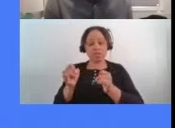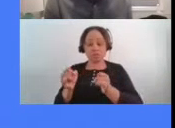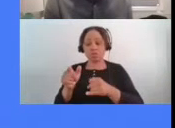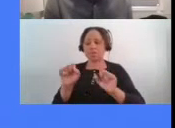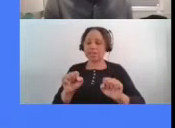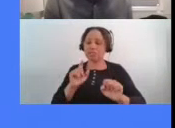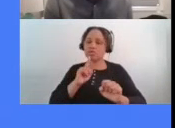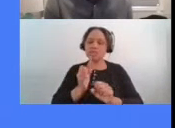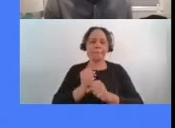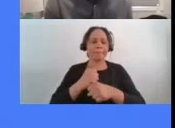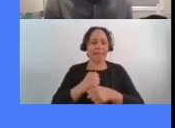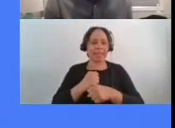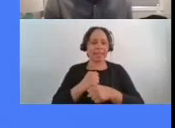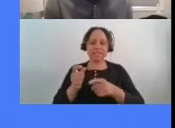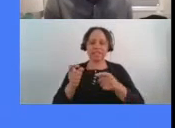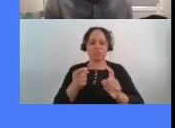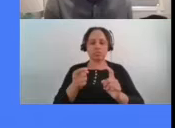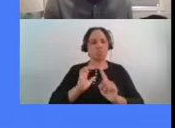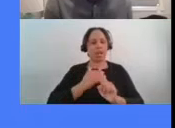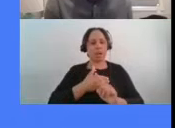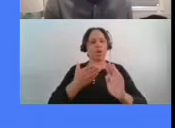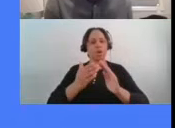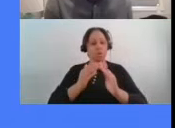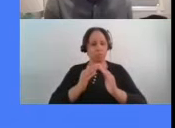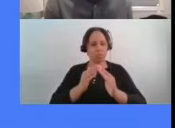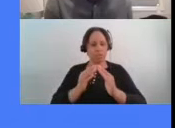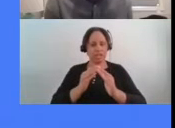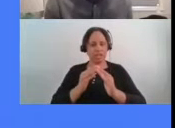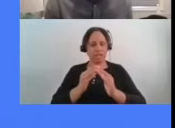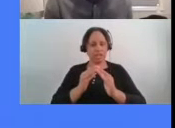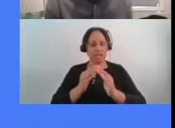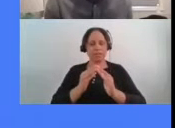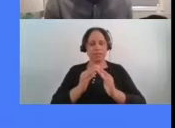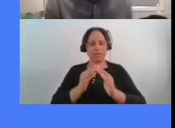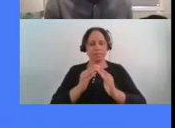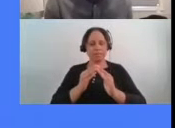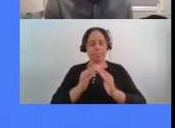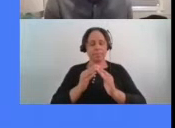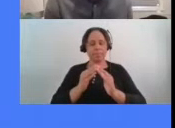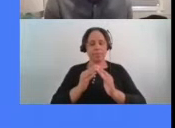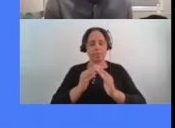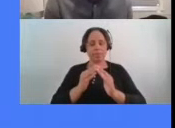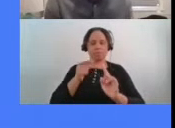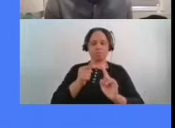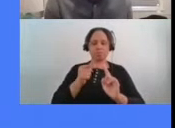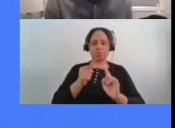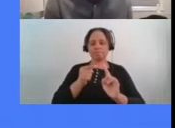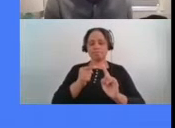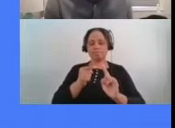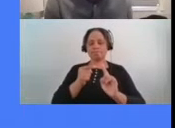make a contribution to our communities to kind of take on that next level of health